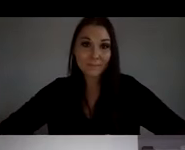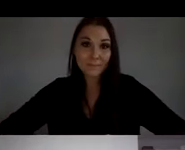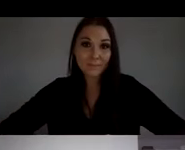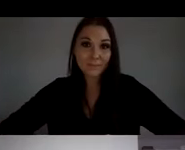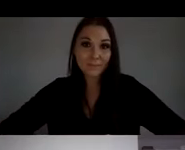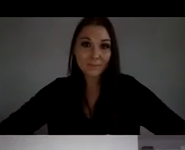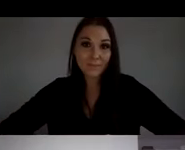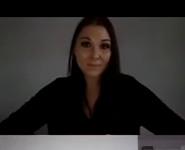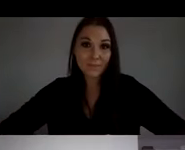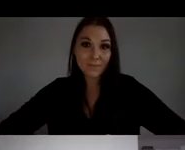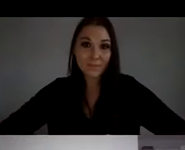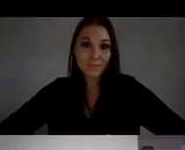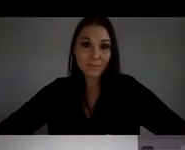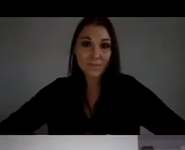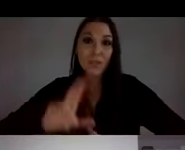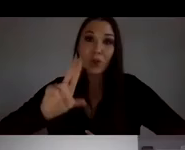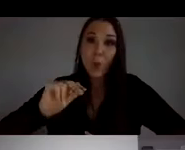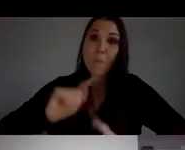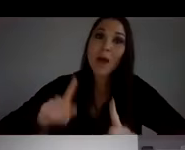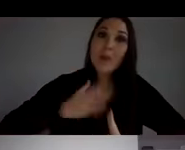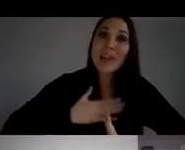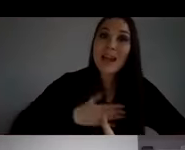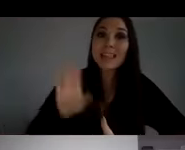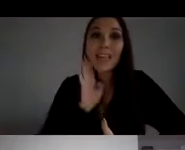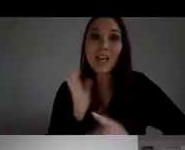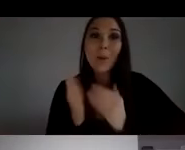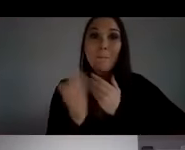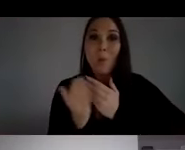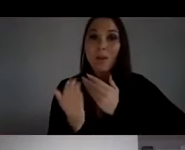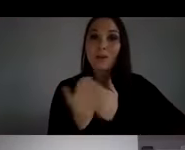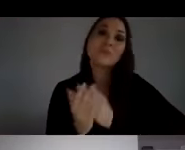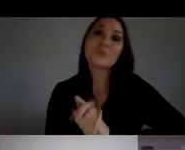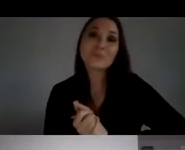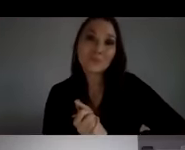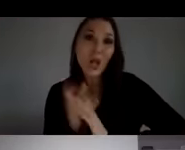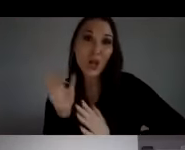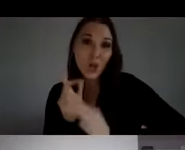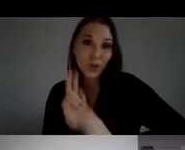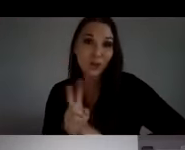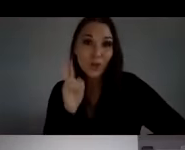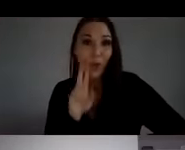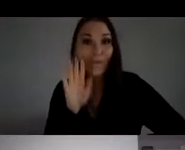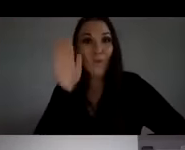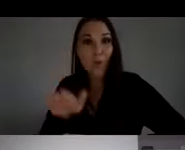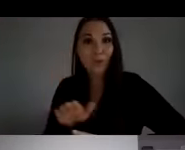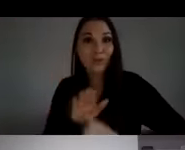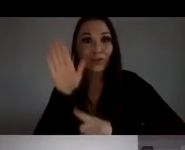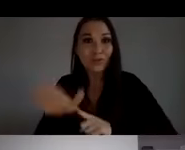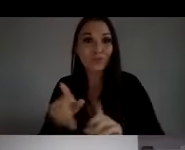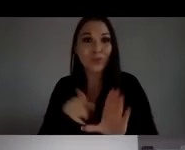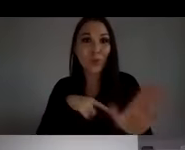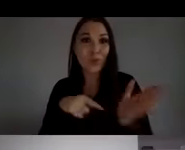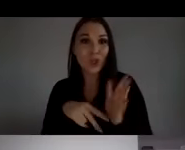No, but I would really like to hear more about the GANs. So looking forward to that YouTube video.